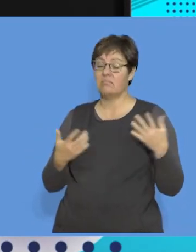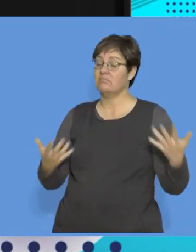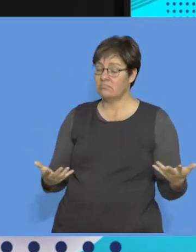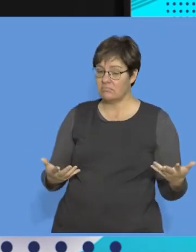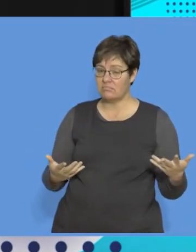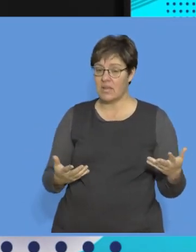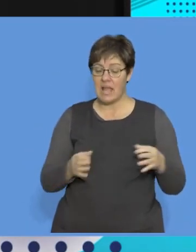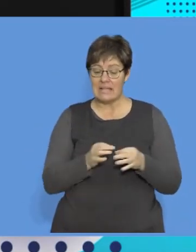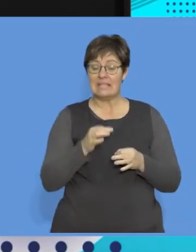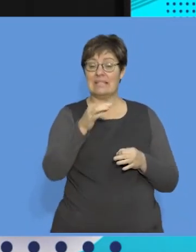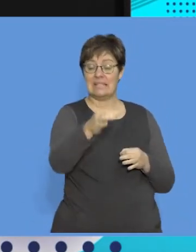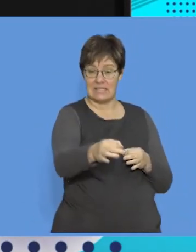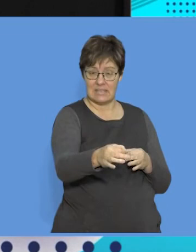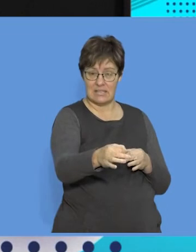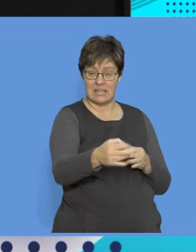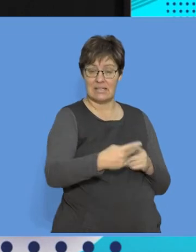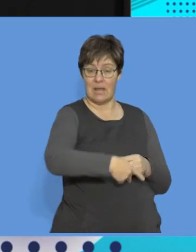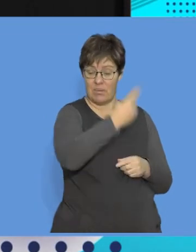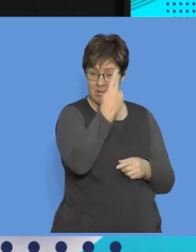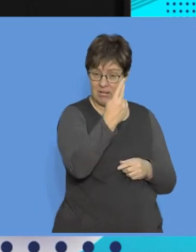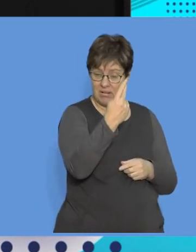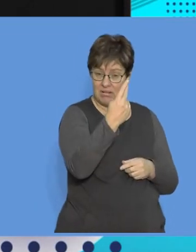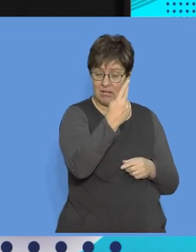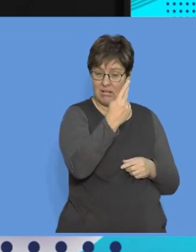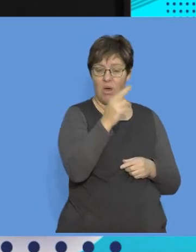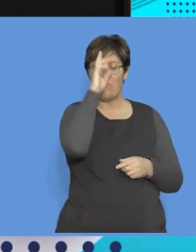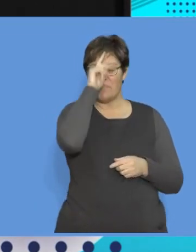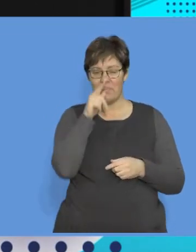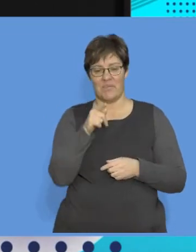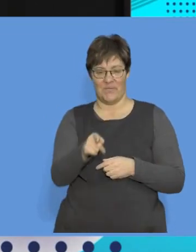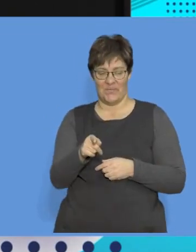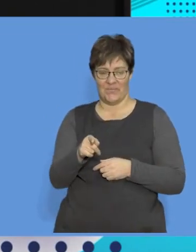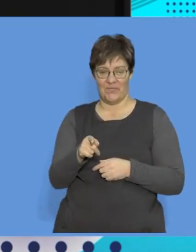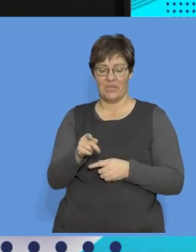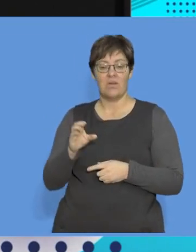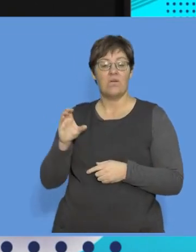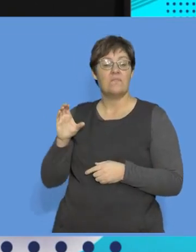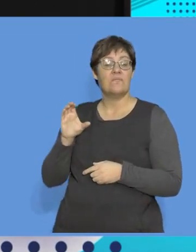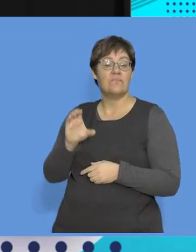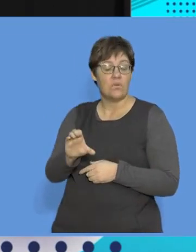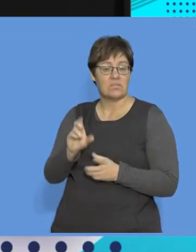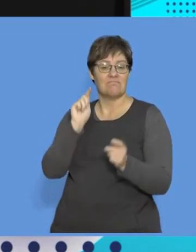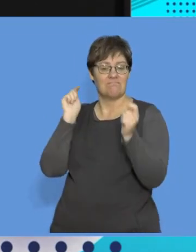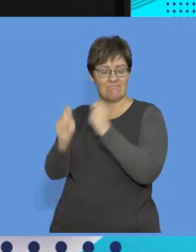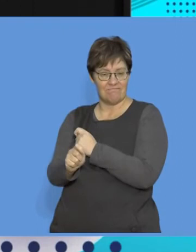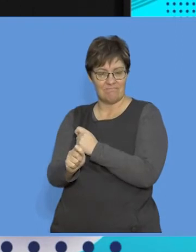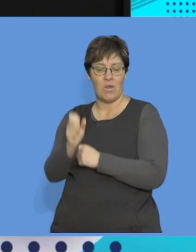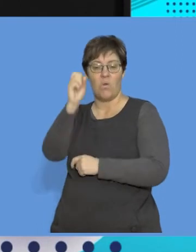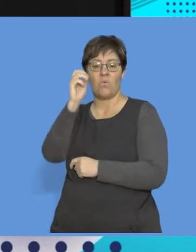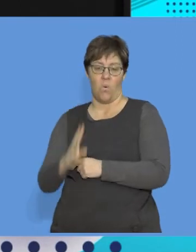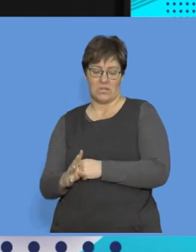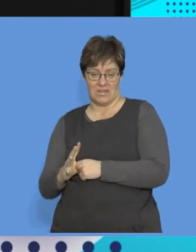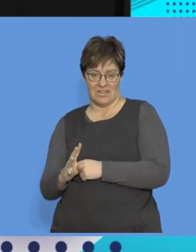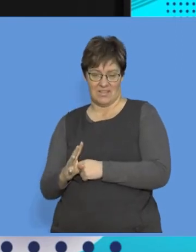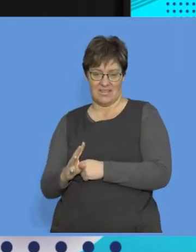the distance is doubled, then remember that the force becomes a quarter of what it